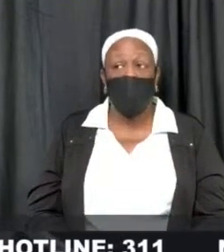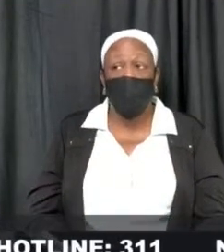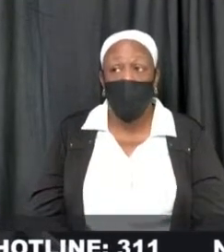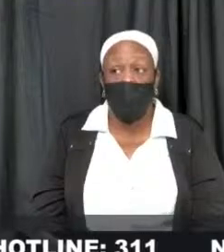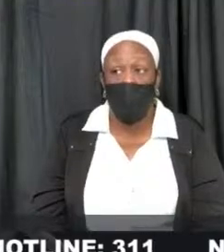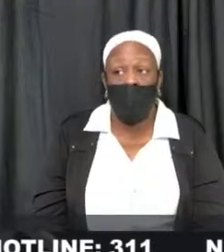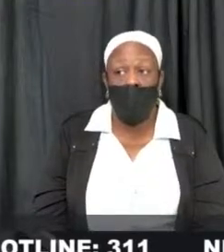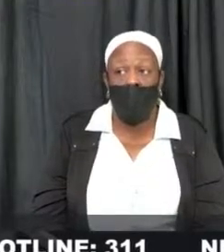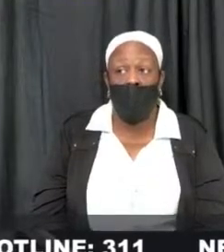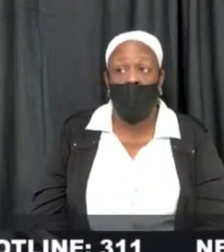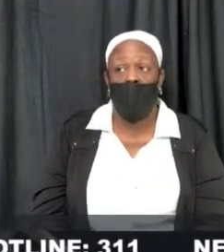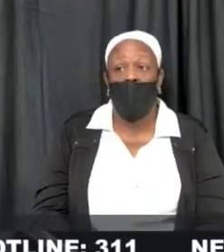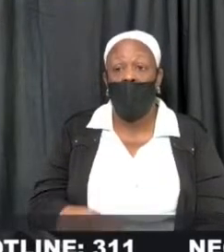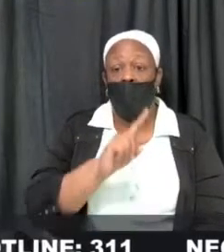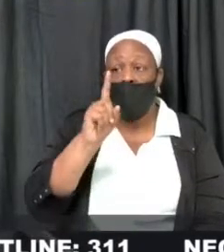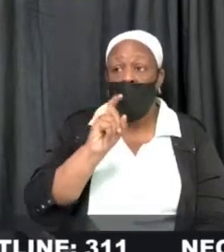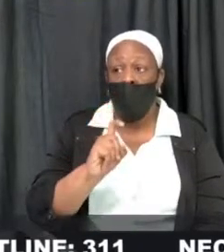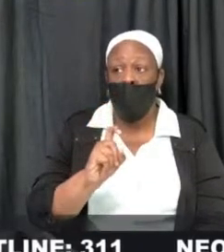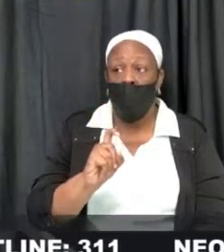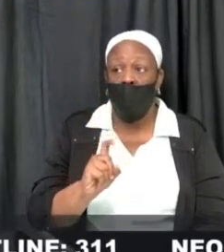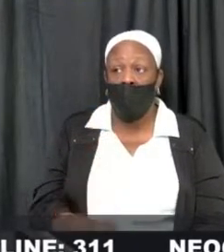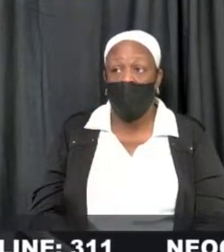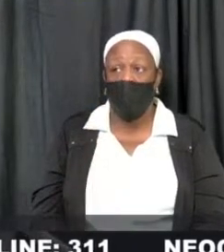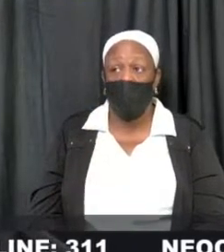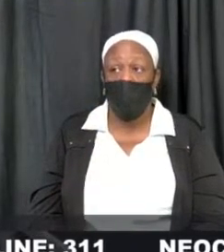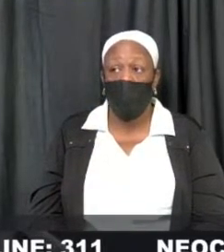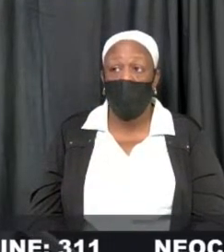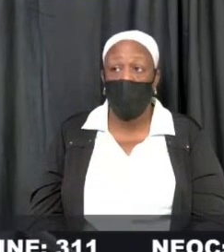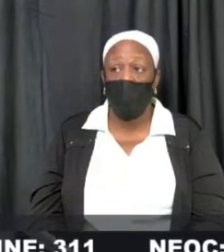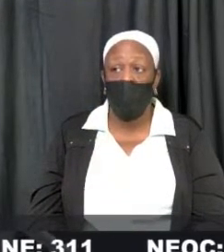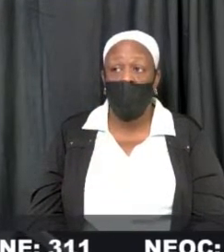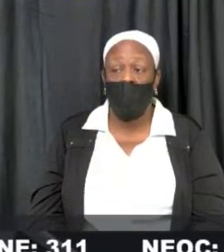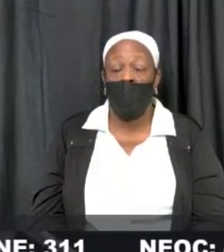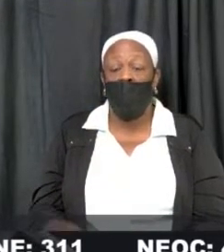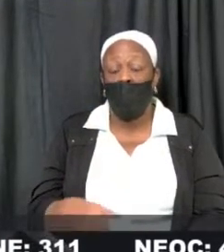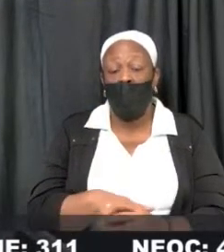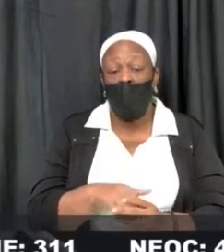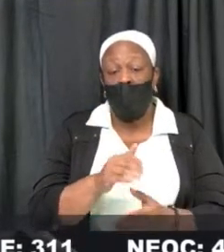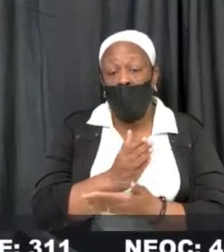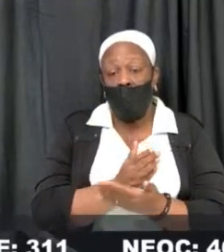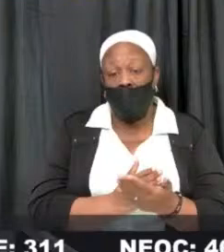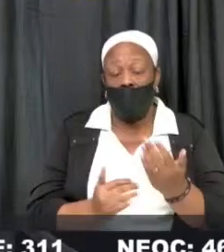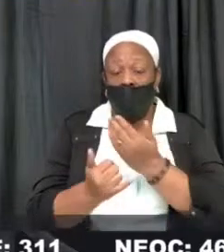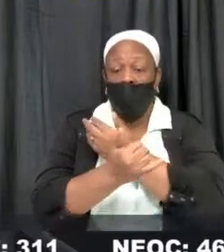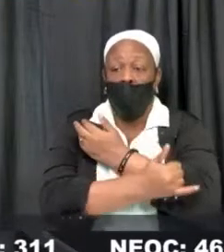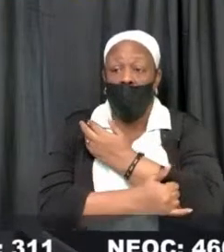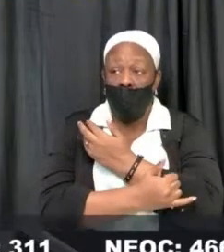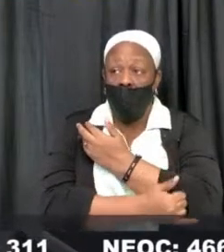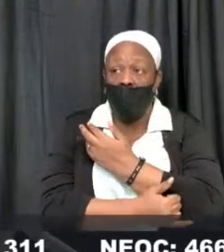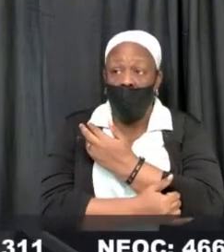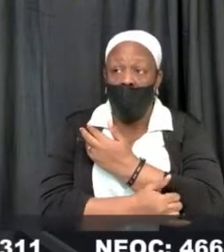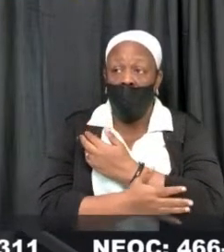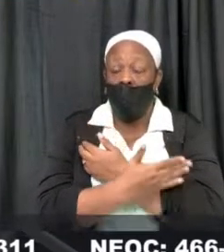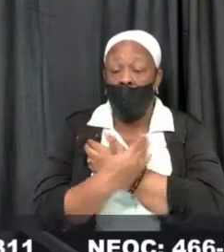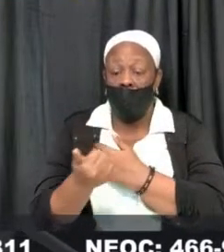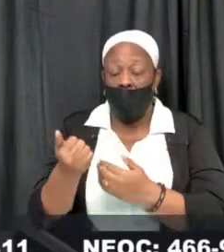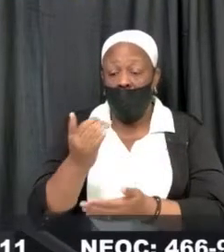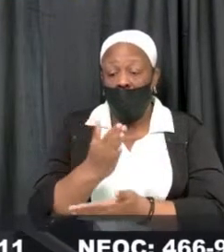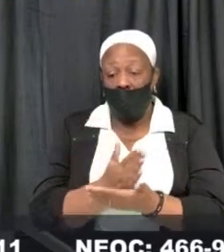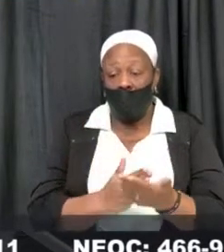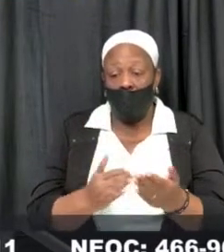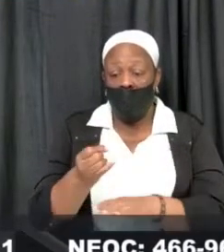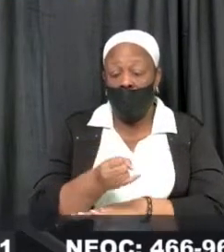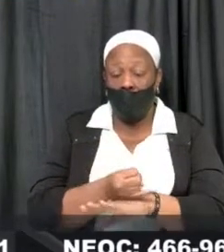question, in some countries, is also from Vaughan Radio. In some countries, as well as some islands in the